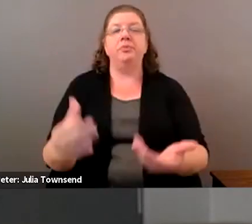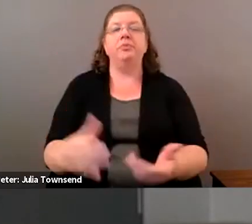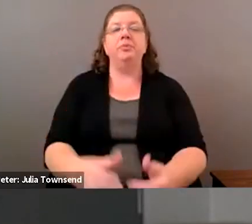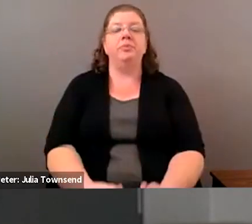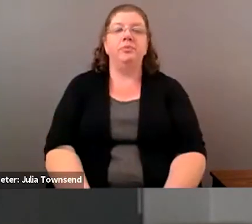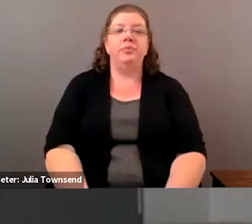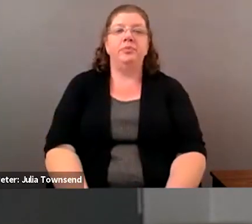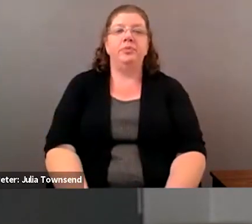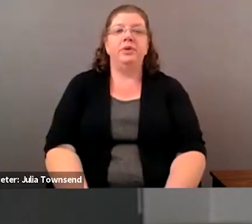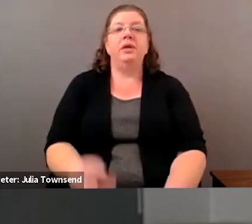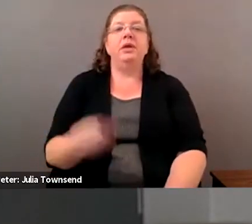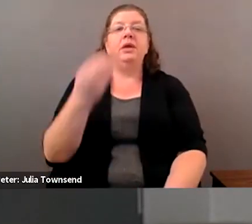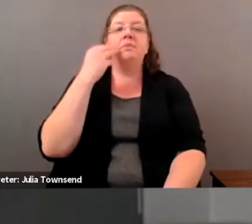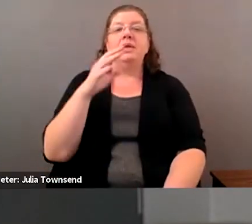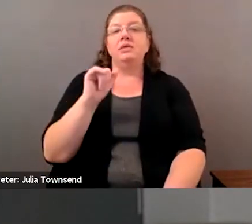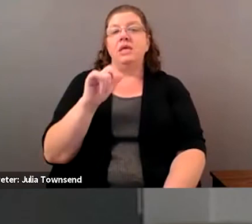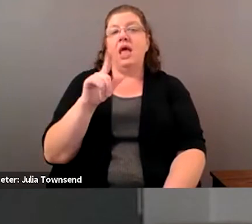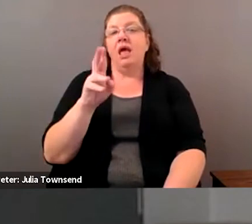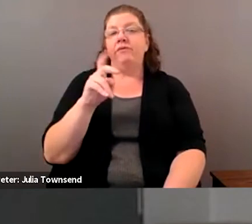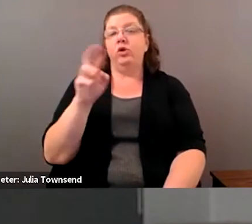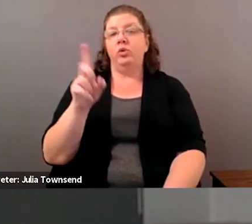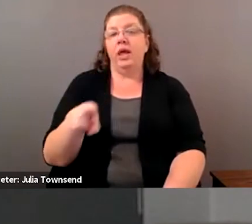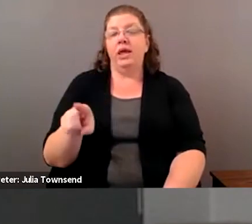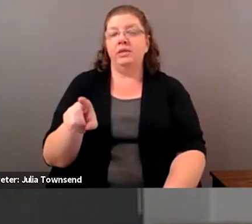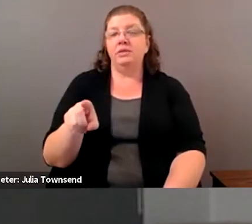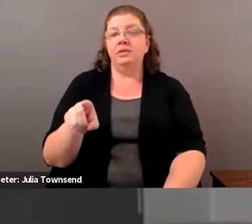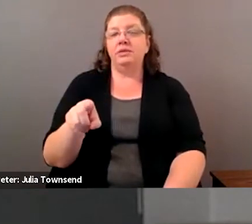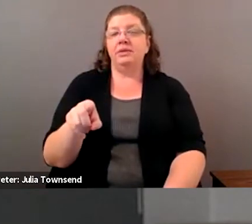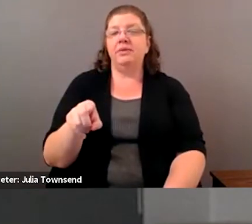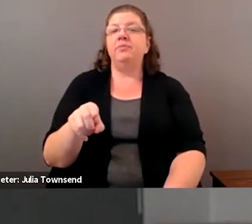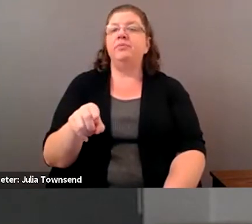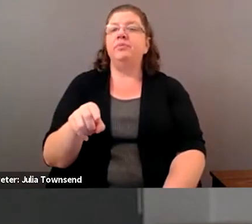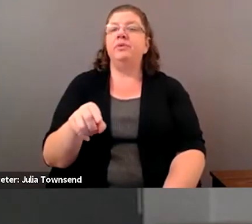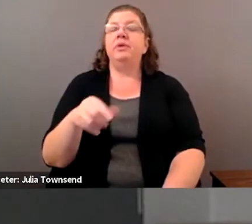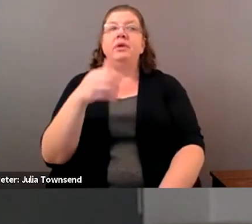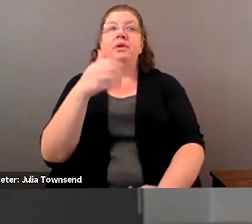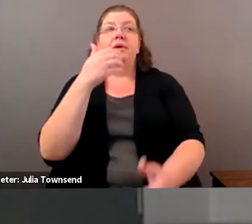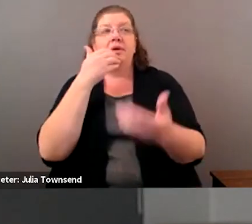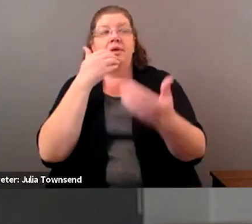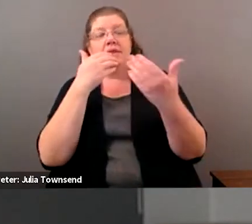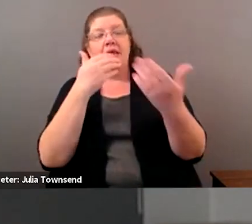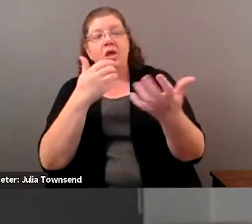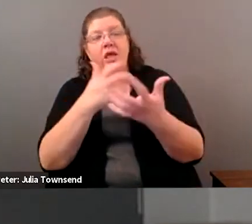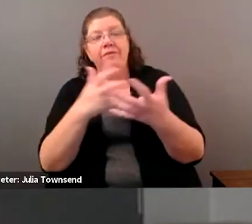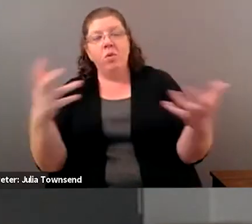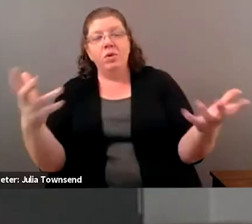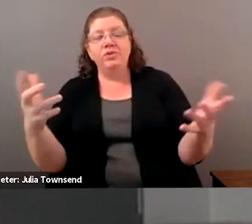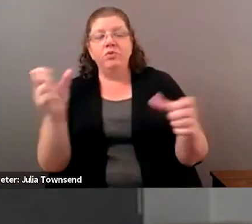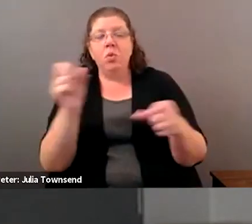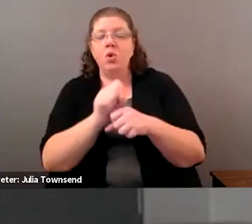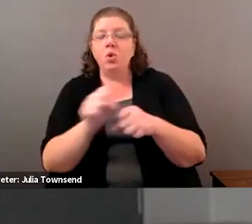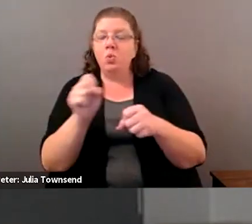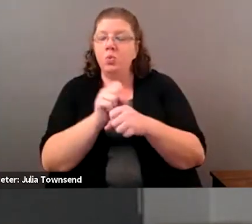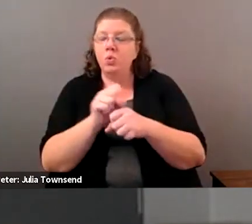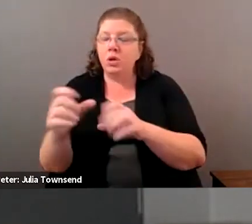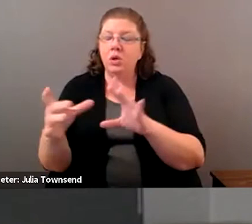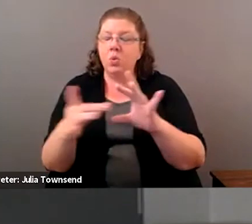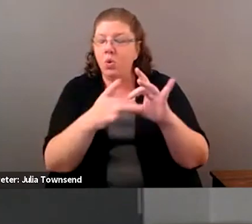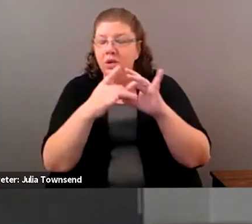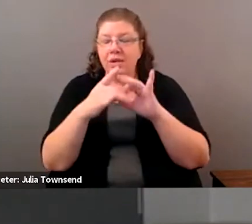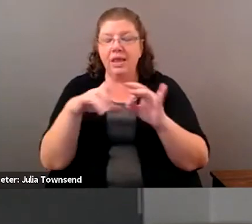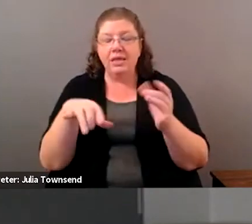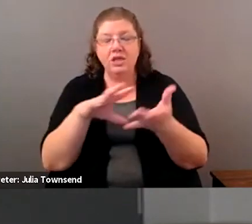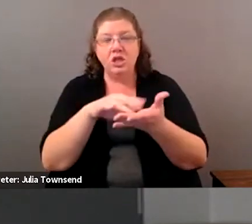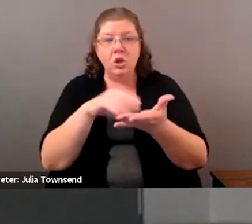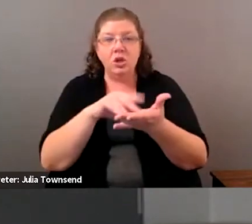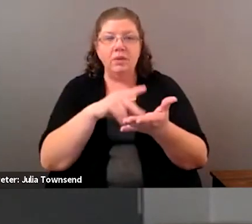Ms. Alvarez, please. First of all, thank you. Thank you very much for all the work in coordinating this learning program.